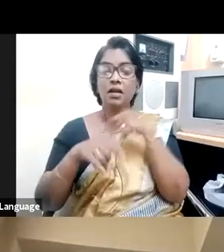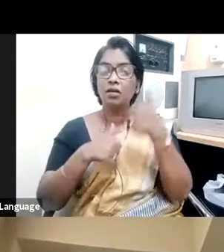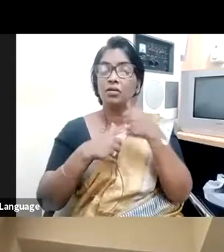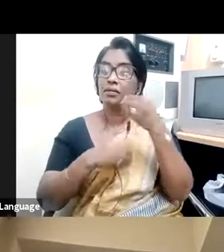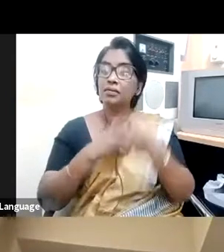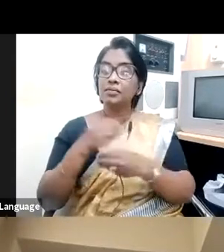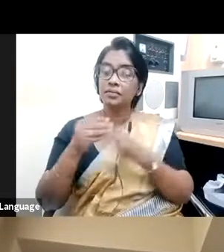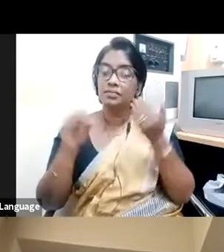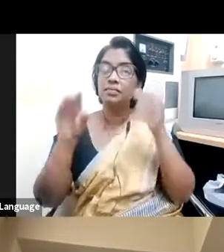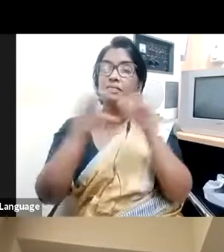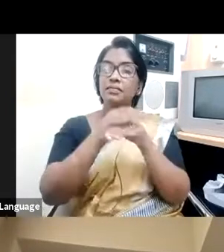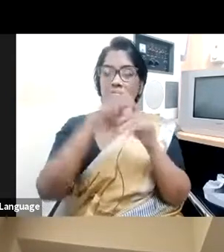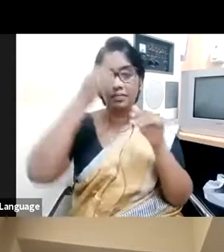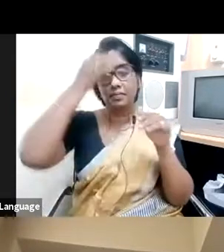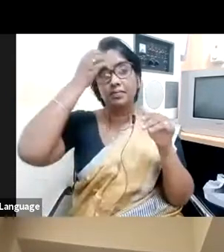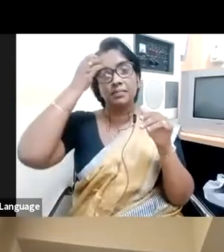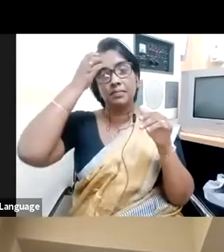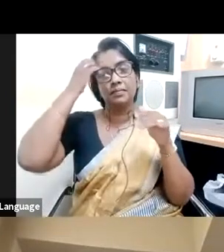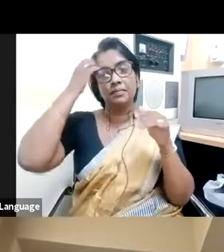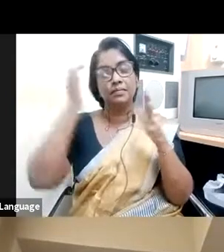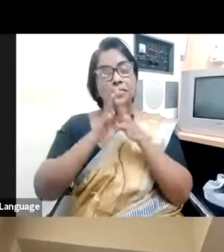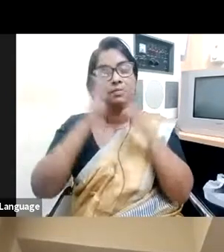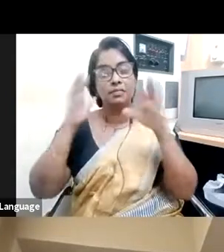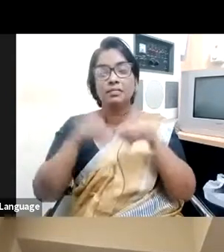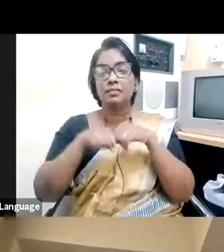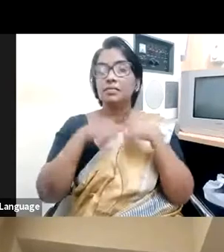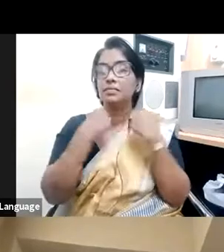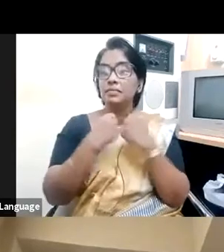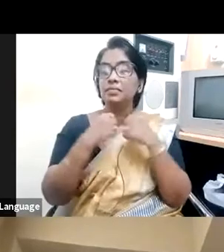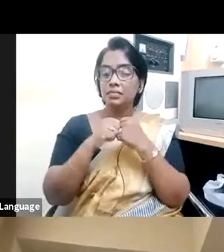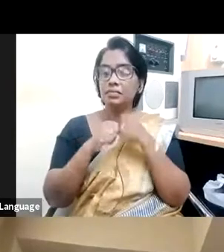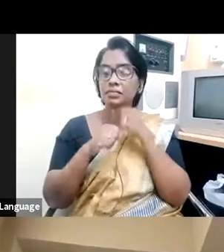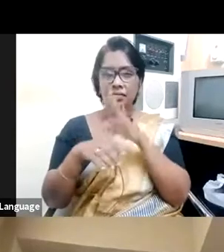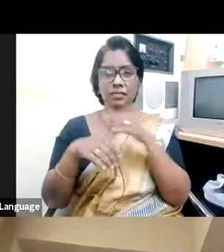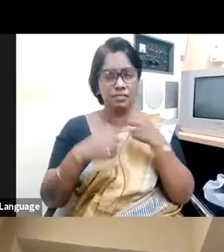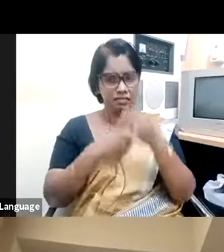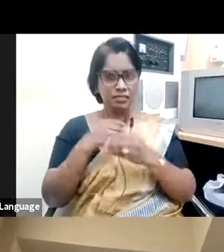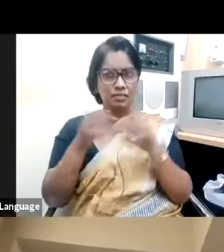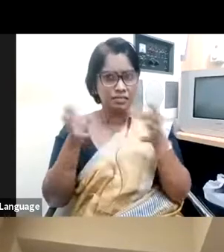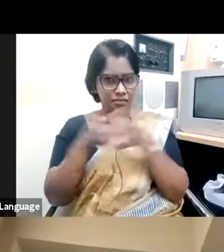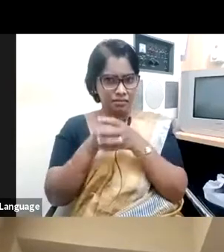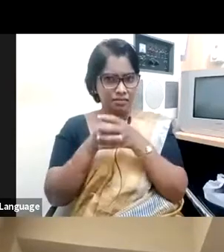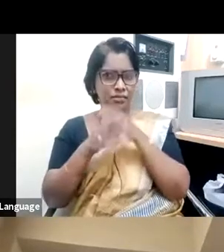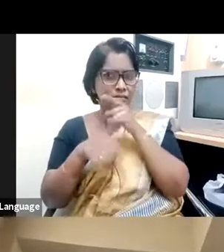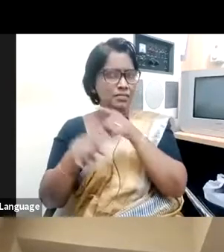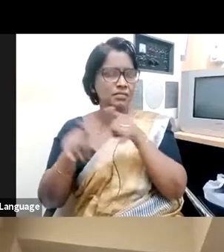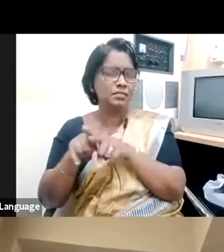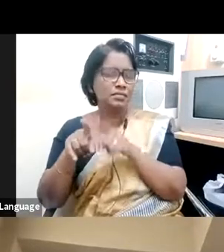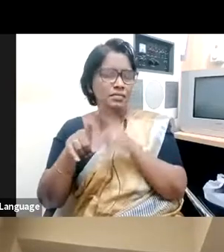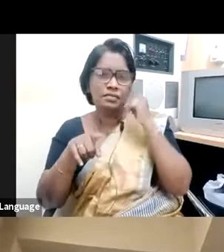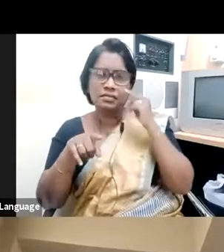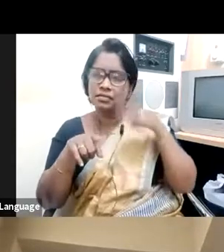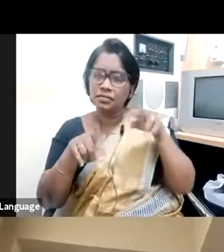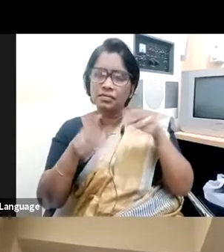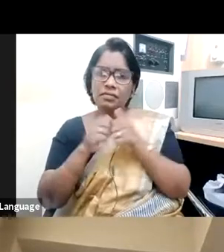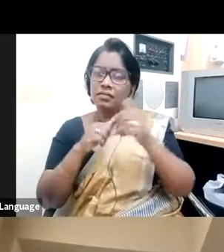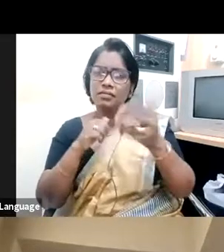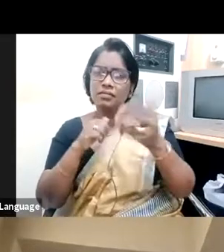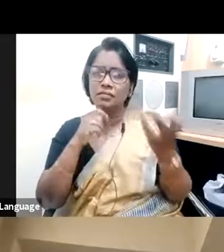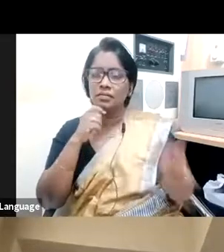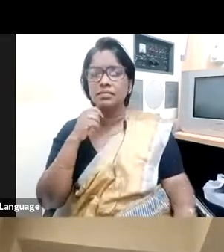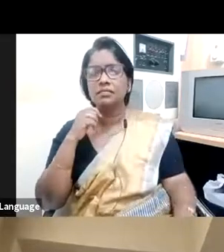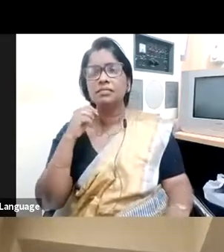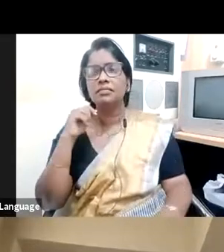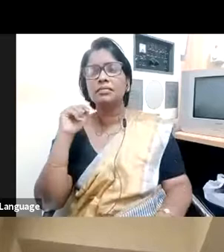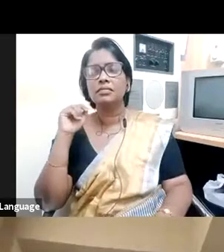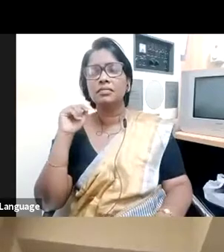companies? Can it actually, you work at Slascom, so you're working with a lot. Can it be applied to SMEs, micro enterprises? Can the private